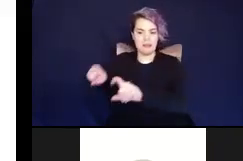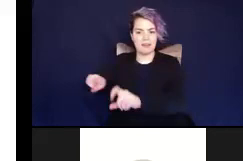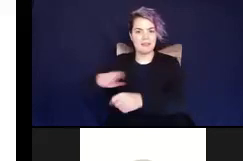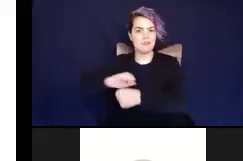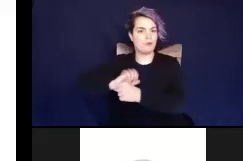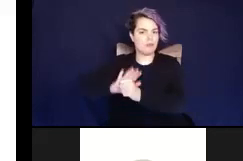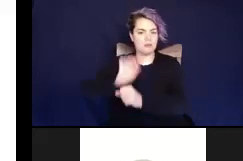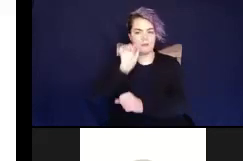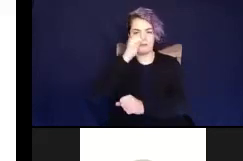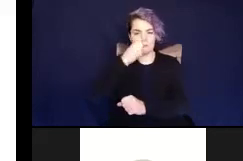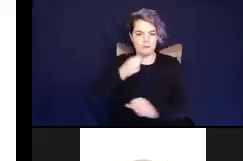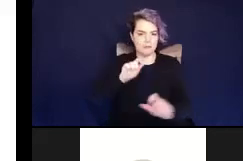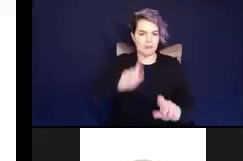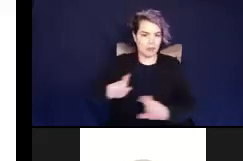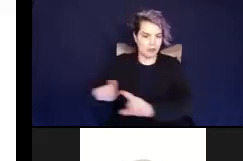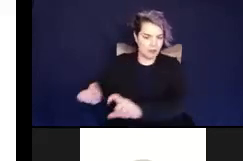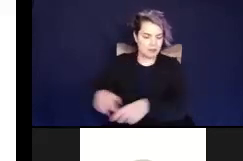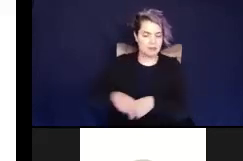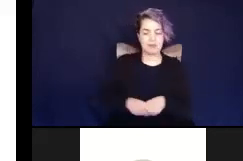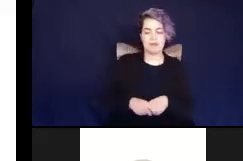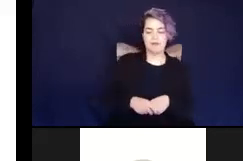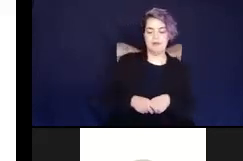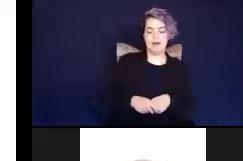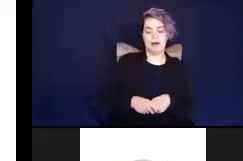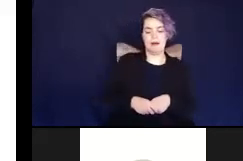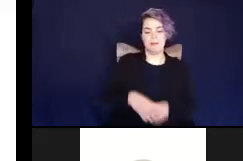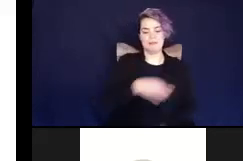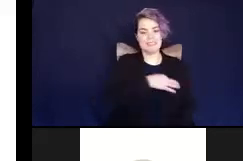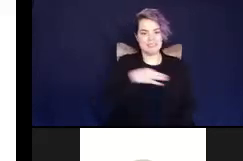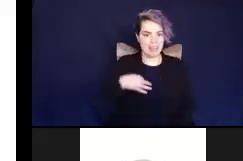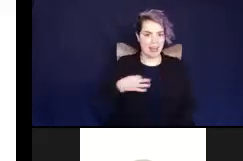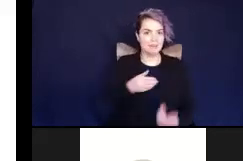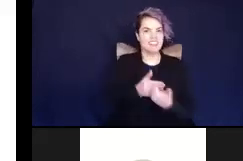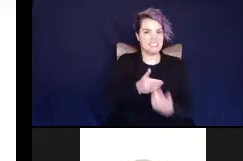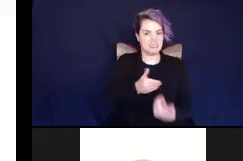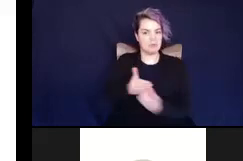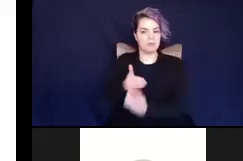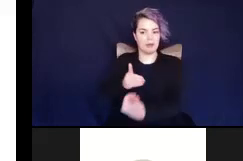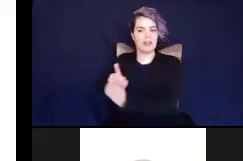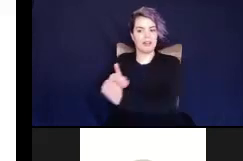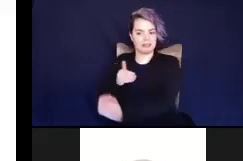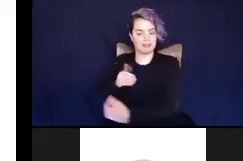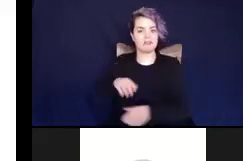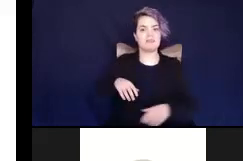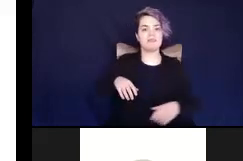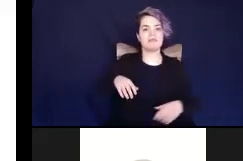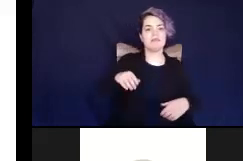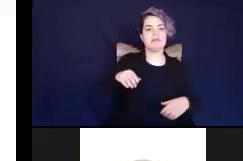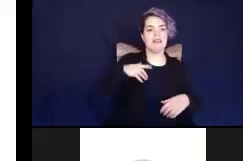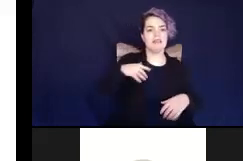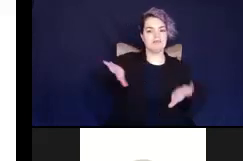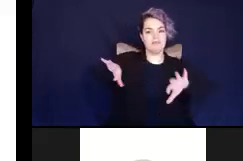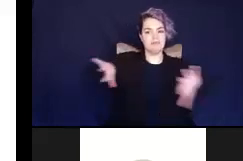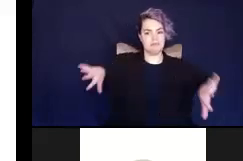to segregate staff to certain units, and to prevent movement in between units, and to